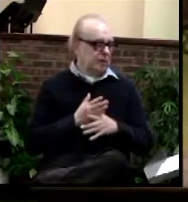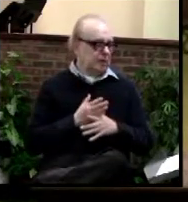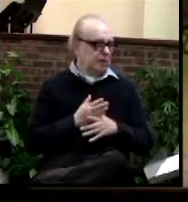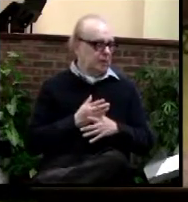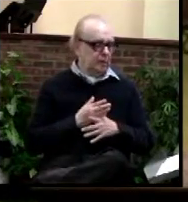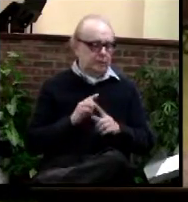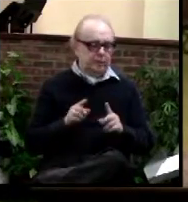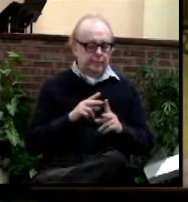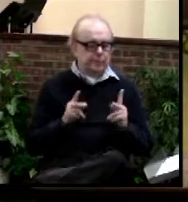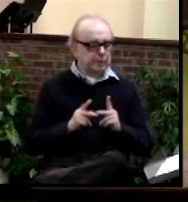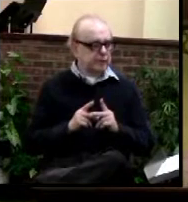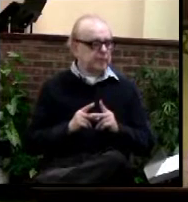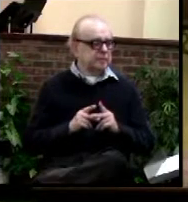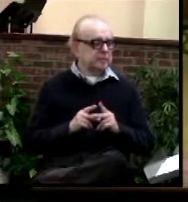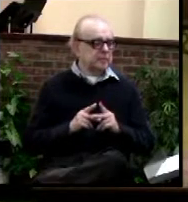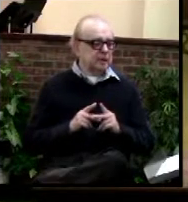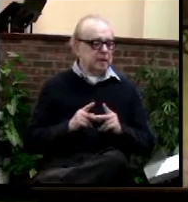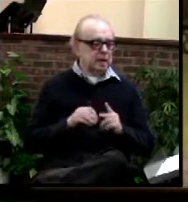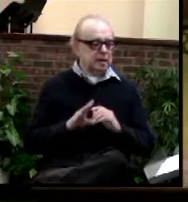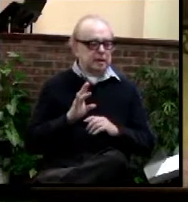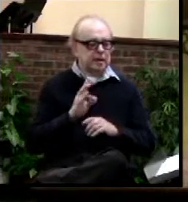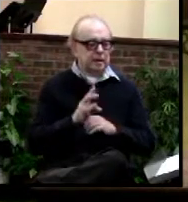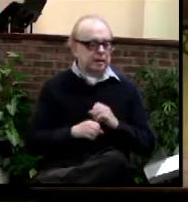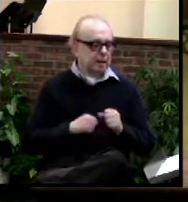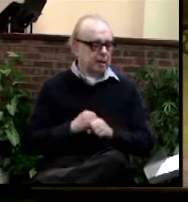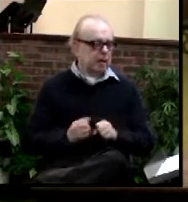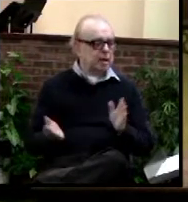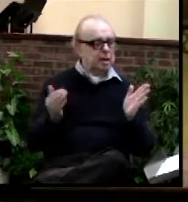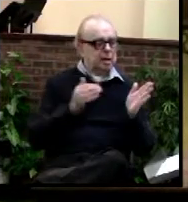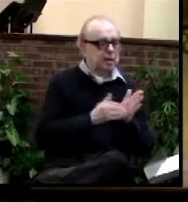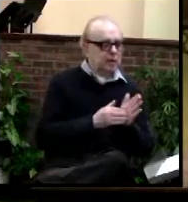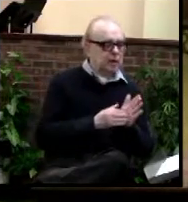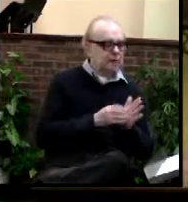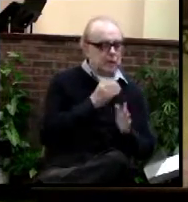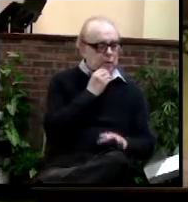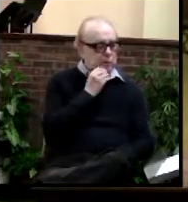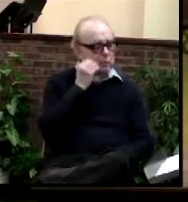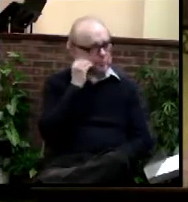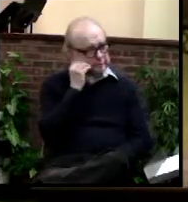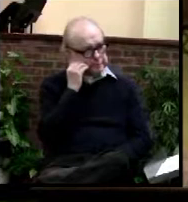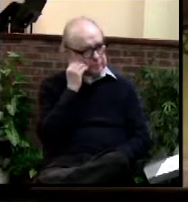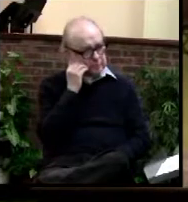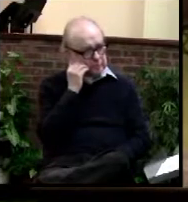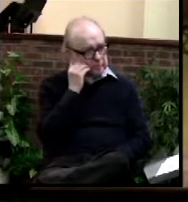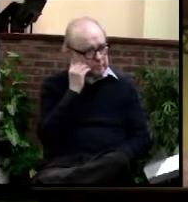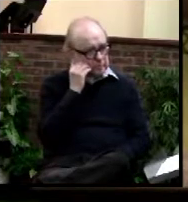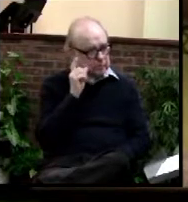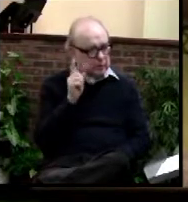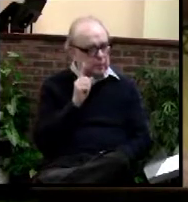that we'd been in 7 years. And we came back to home where people loved